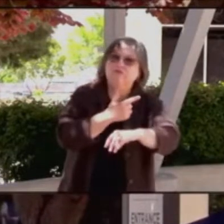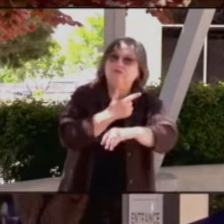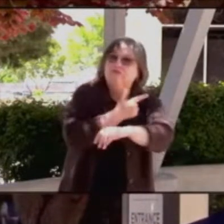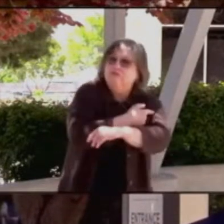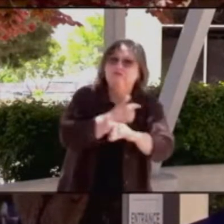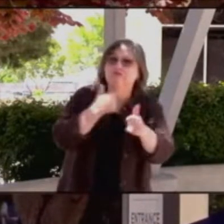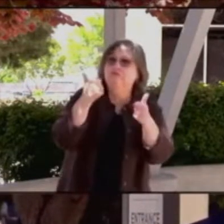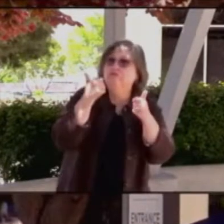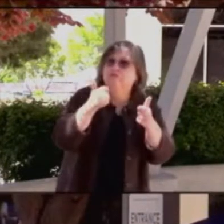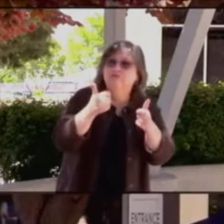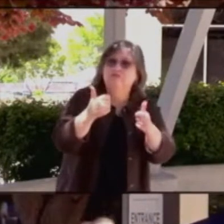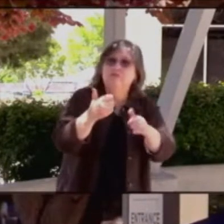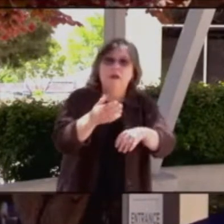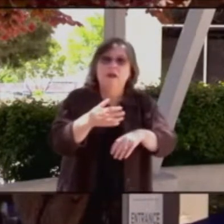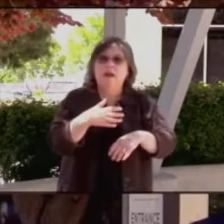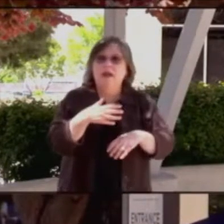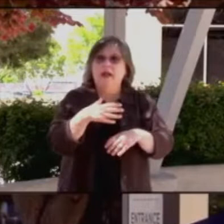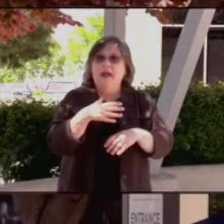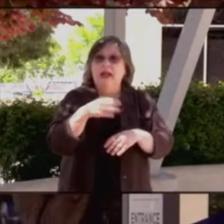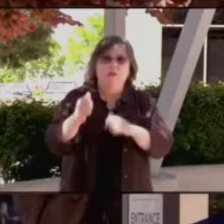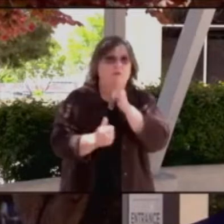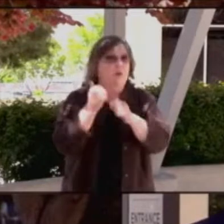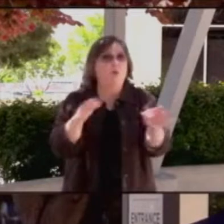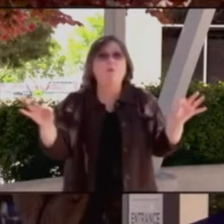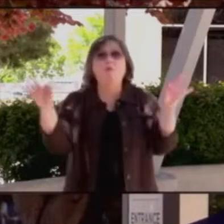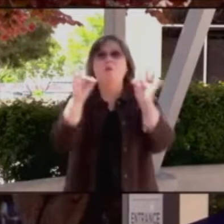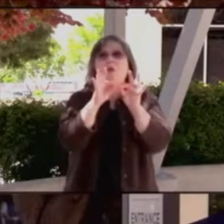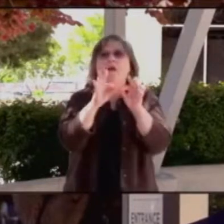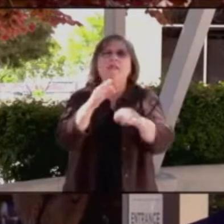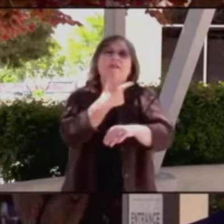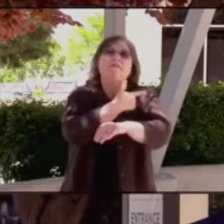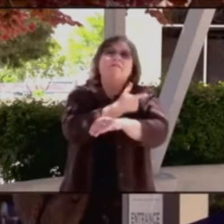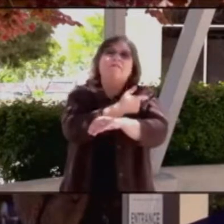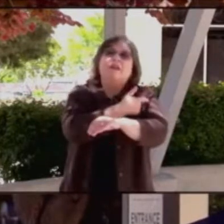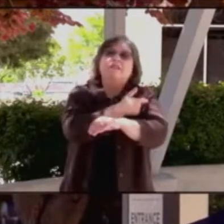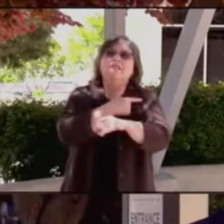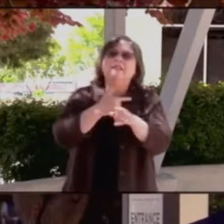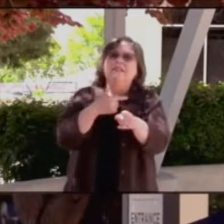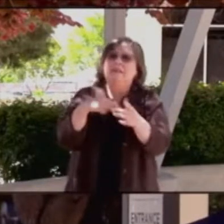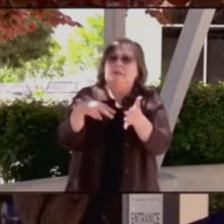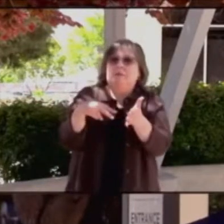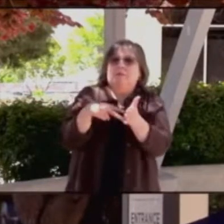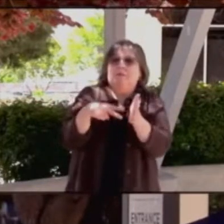very important. The vaccines prevent people from spreading COVID.